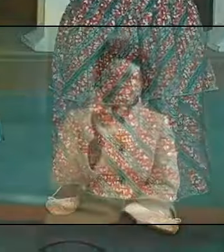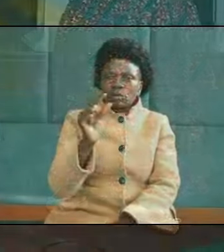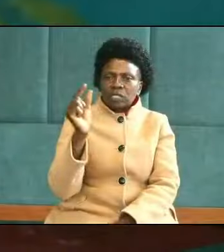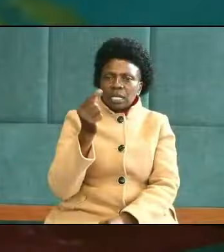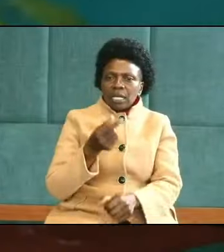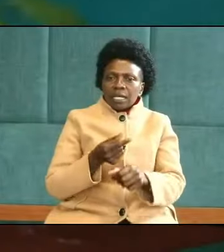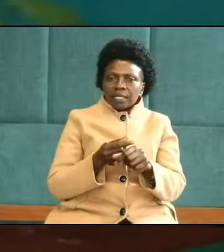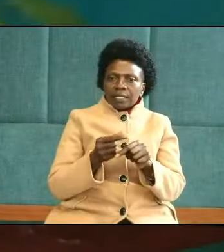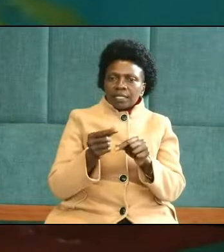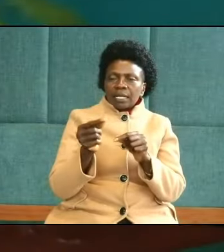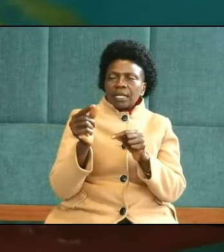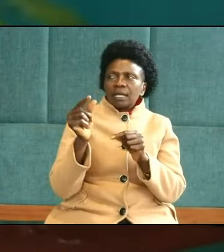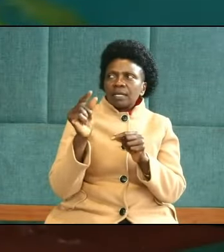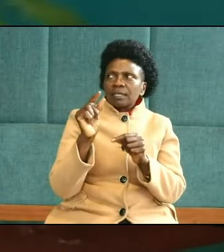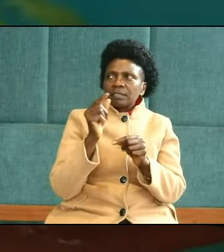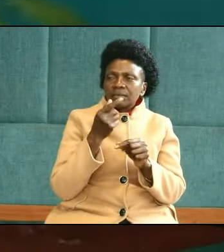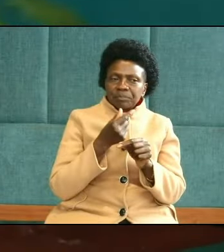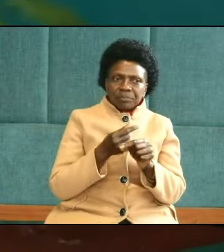cross.